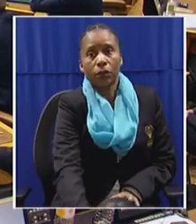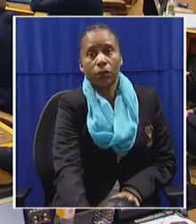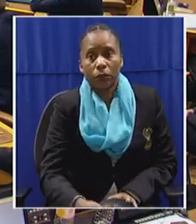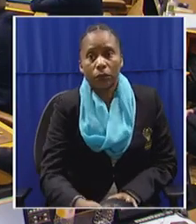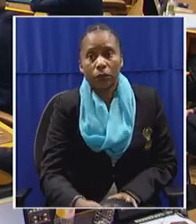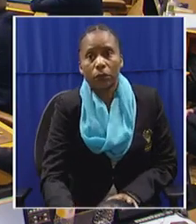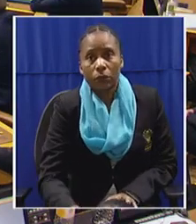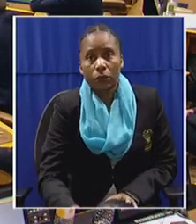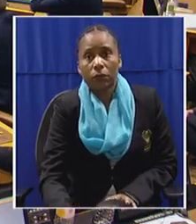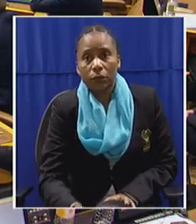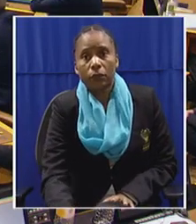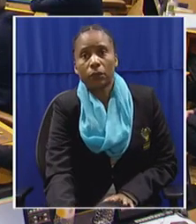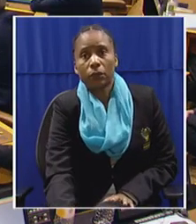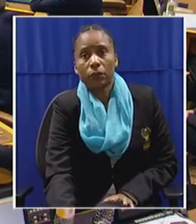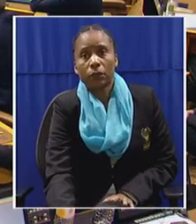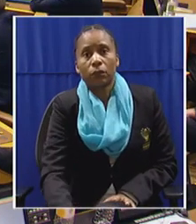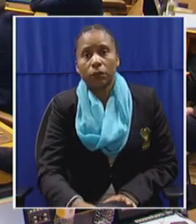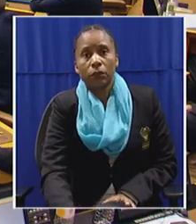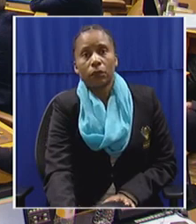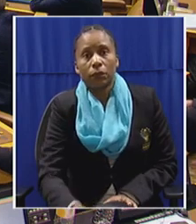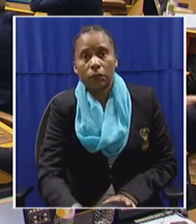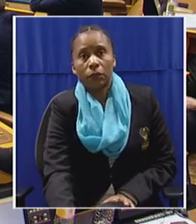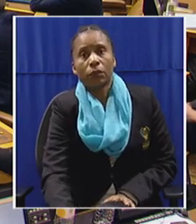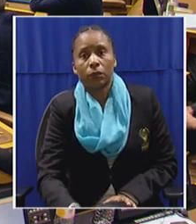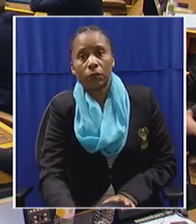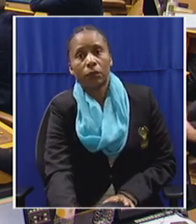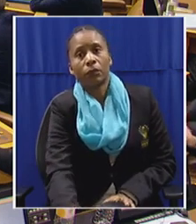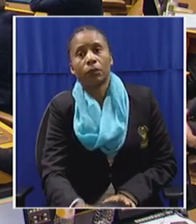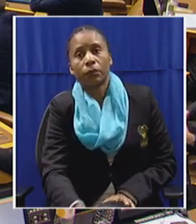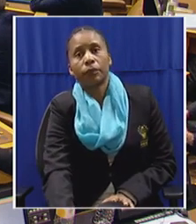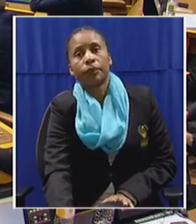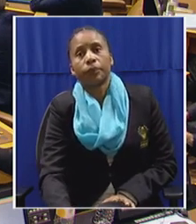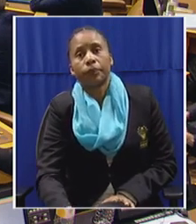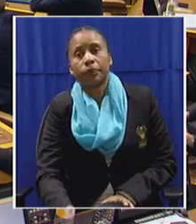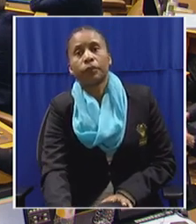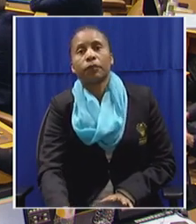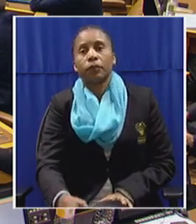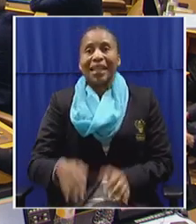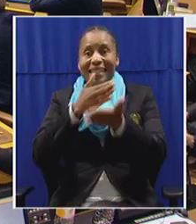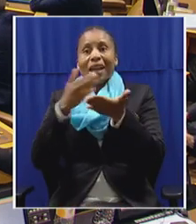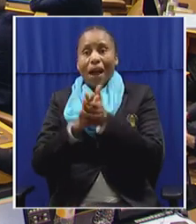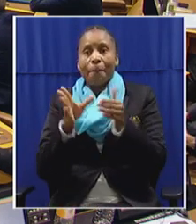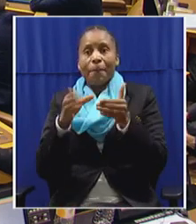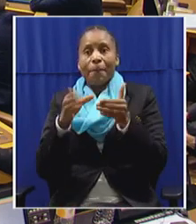The table just note the members who are indicating that their vote may not have been recorded.